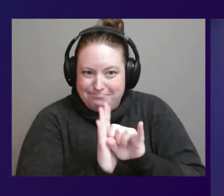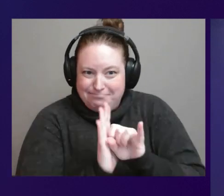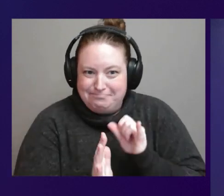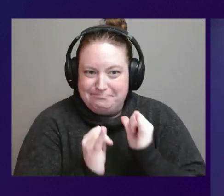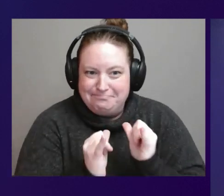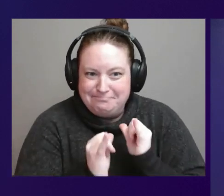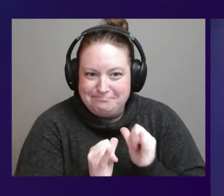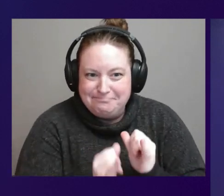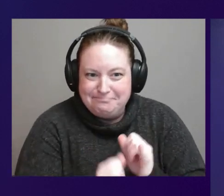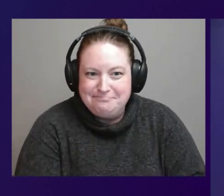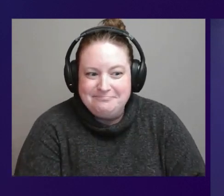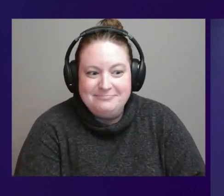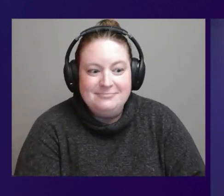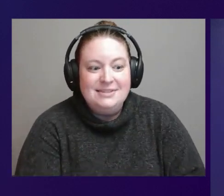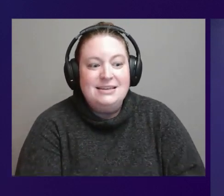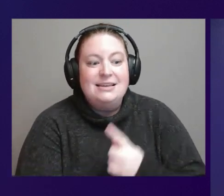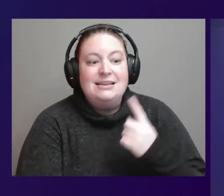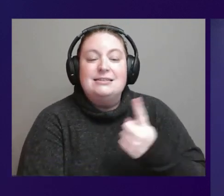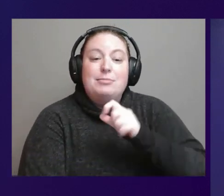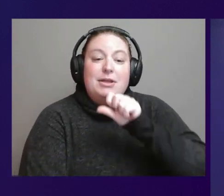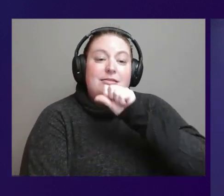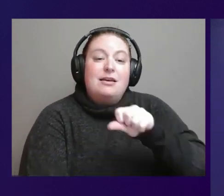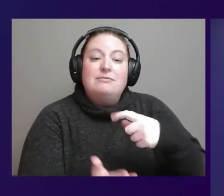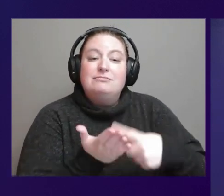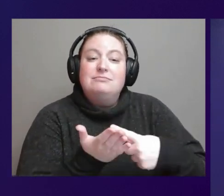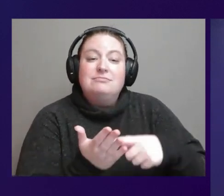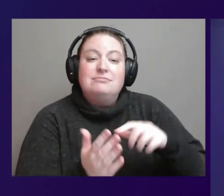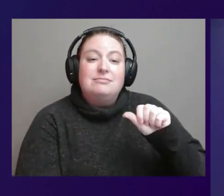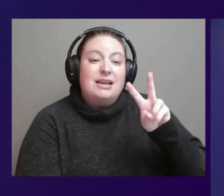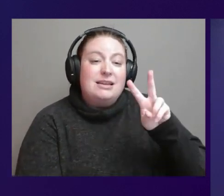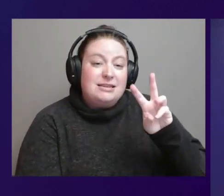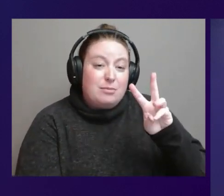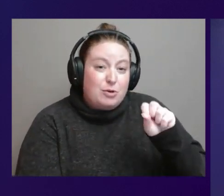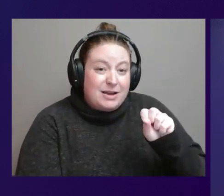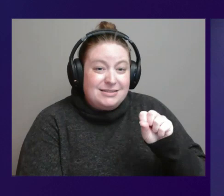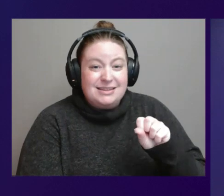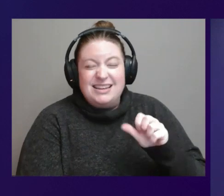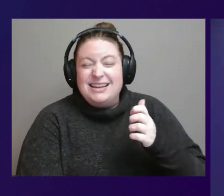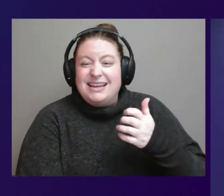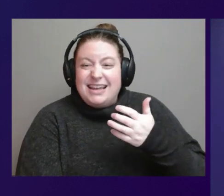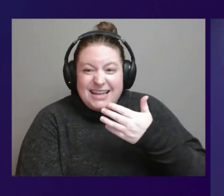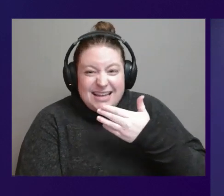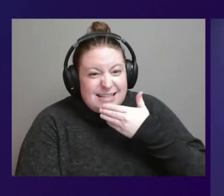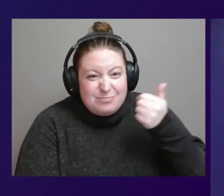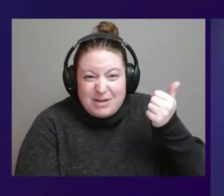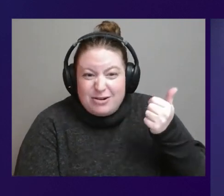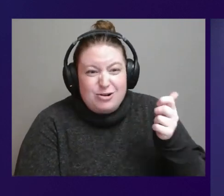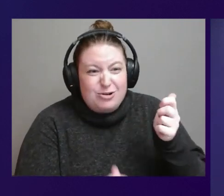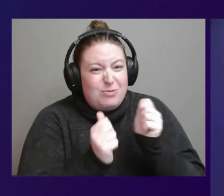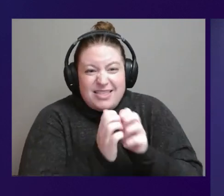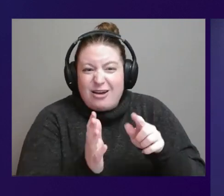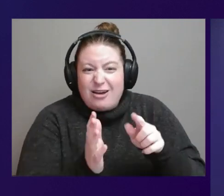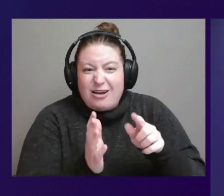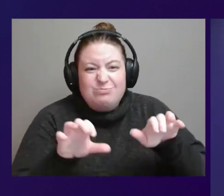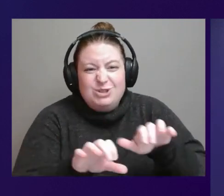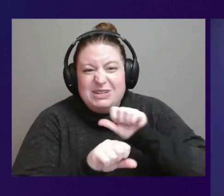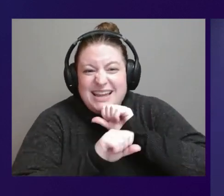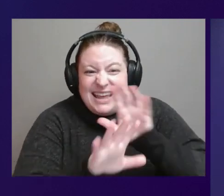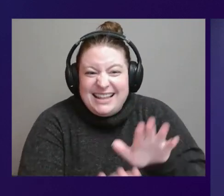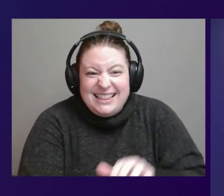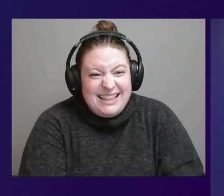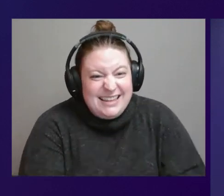about when it comes to AWS is the fact that it gets better underneath you. Without you even have to do anything, you're always going to be getting